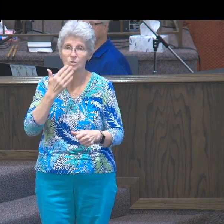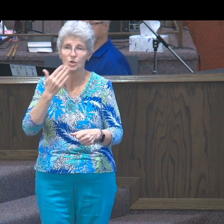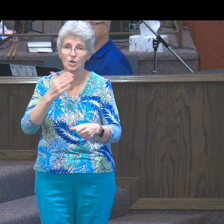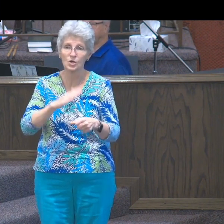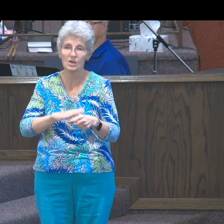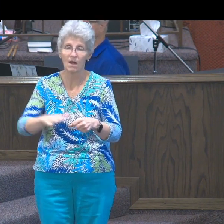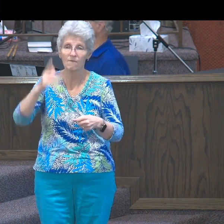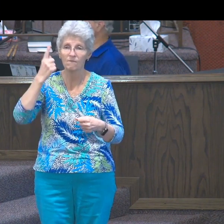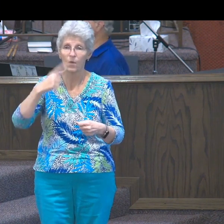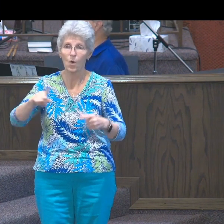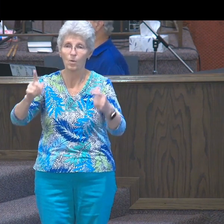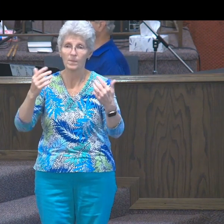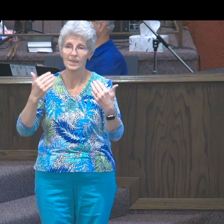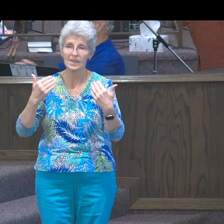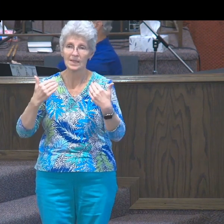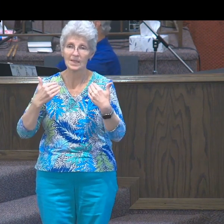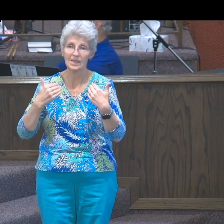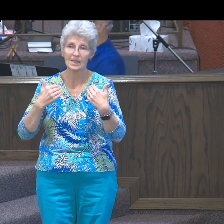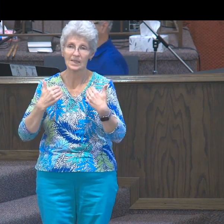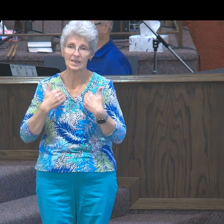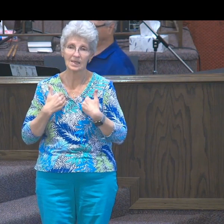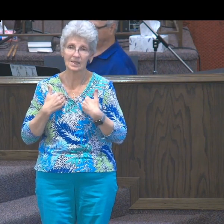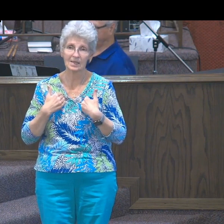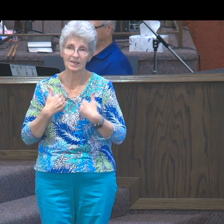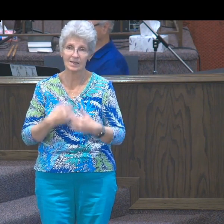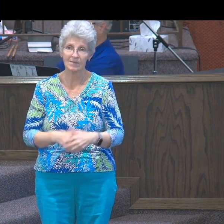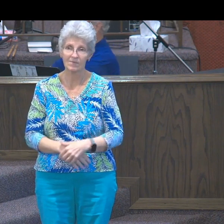It's good enough for me.